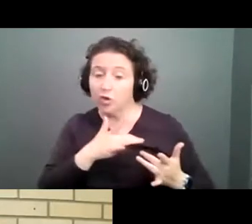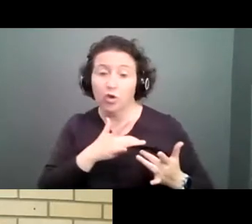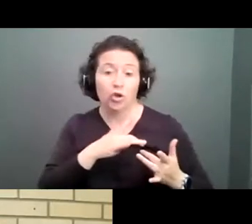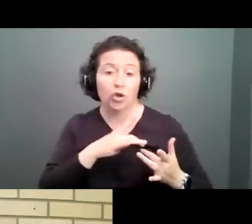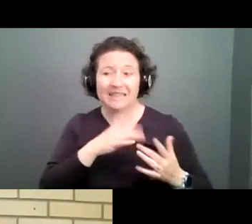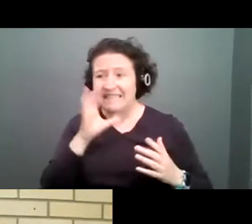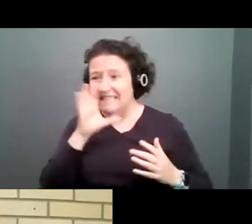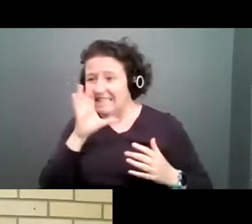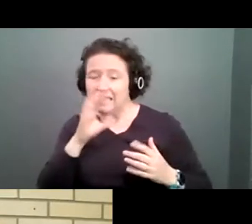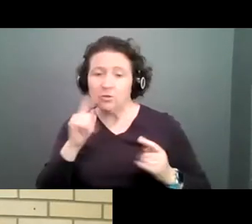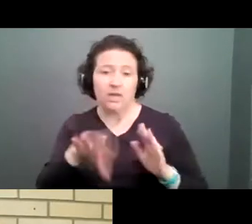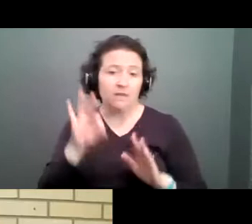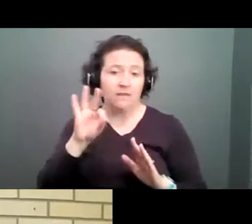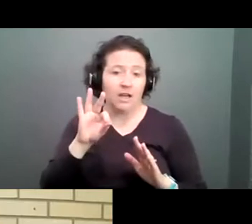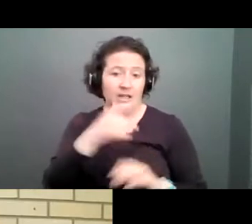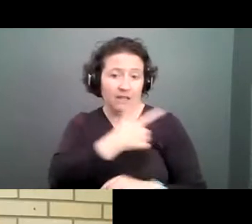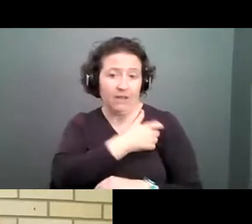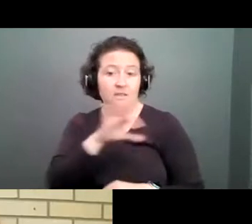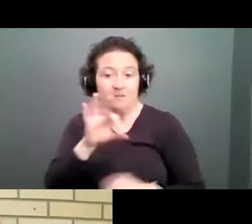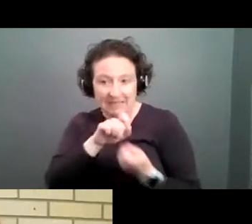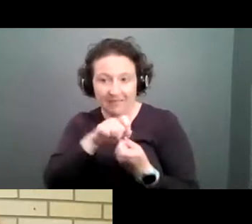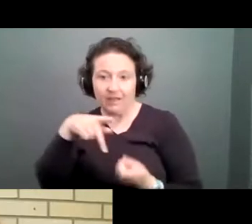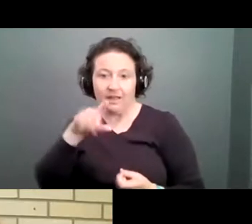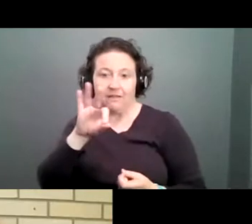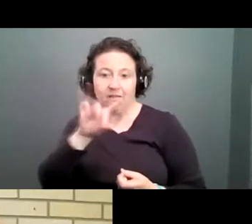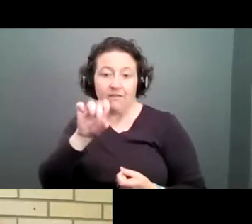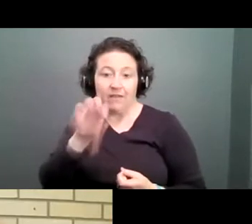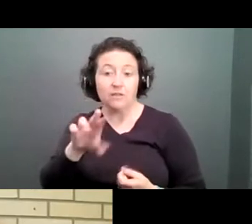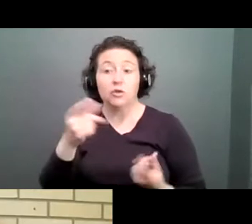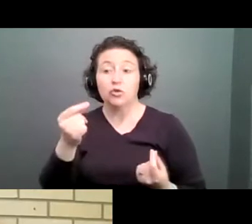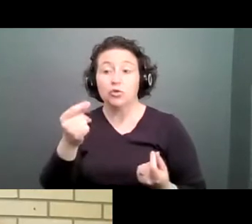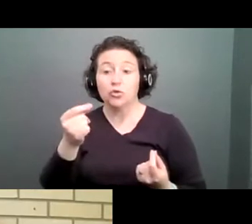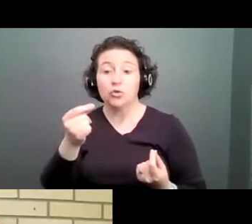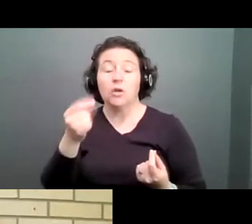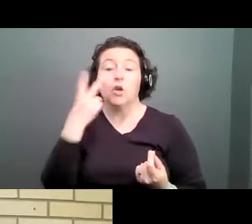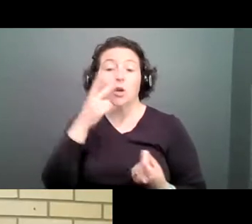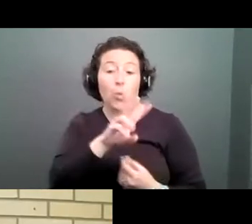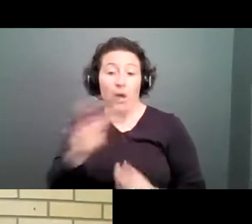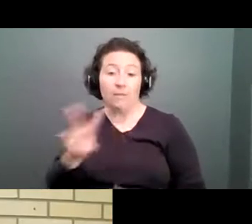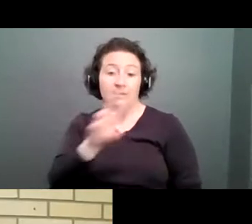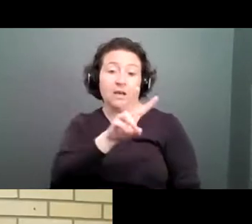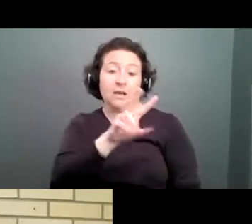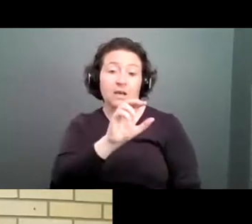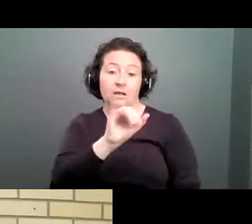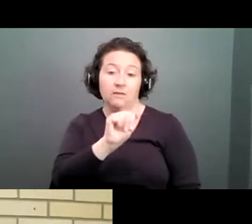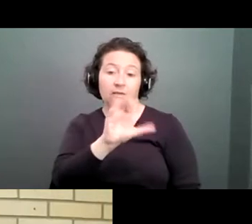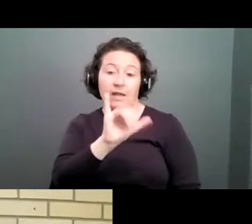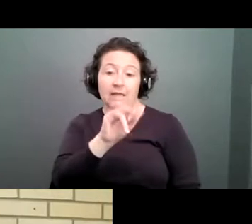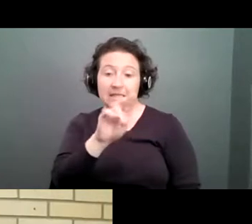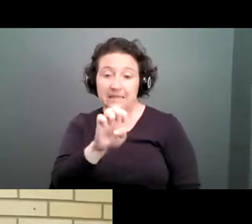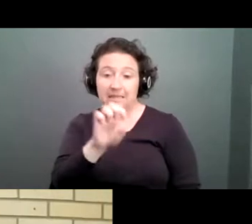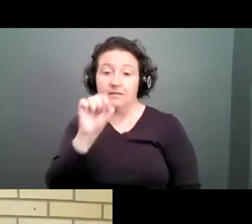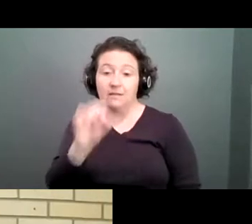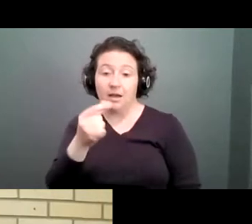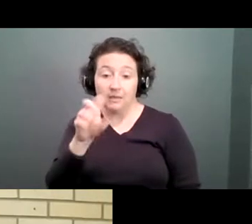to find a vaccine that is the Pfizer vaccine, you can go to vaccines.gov and do a search for